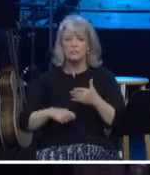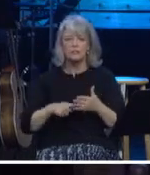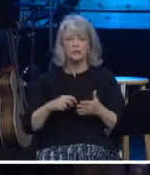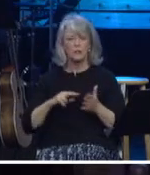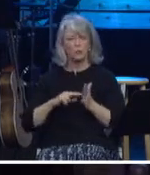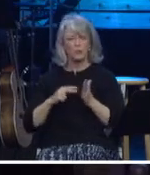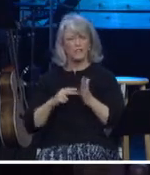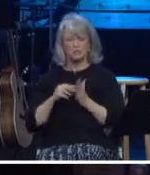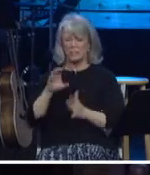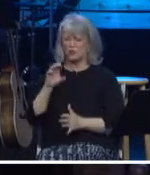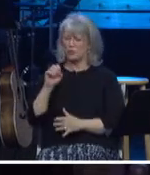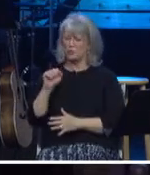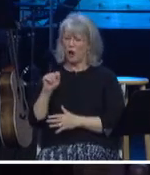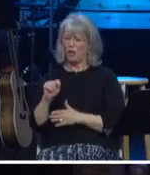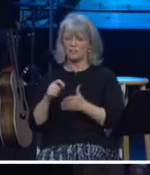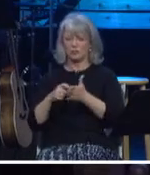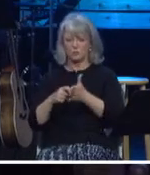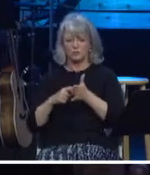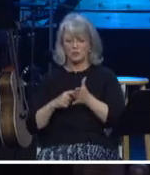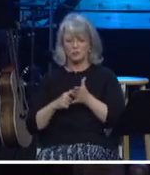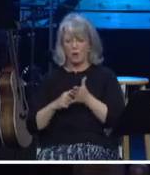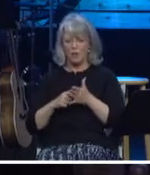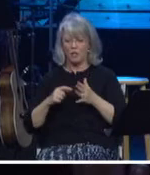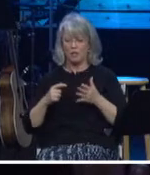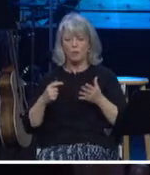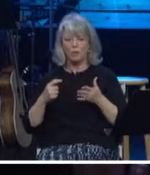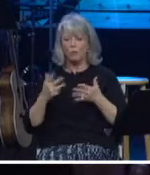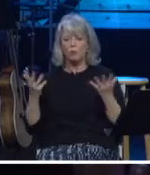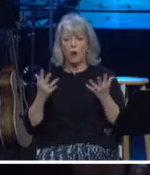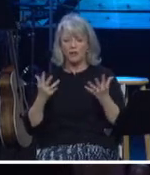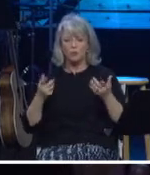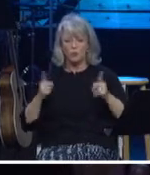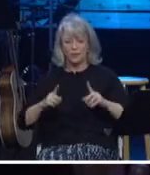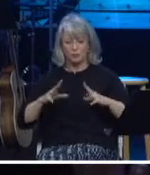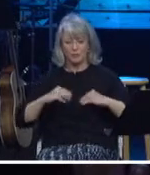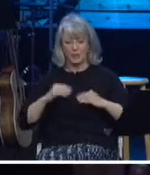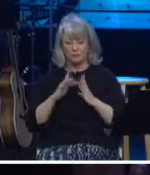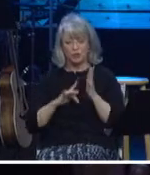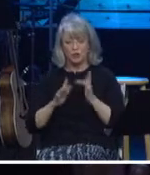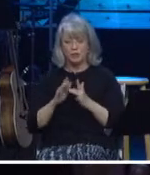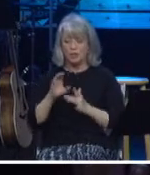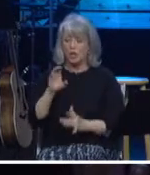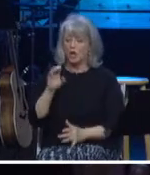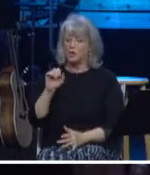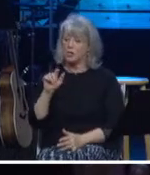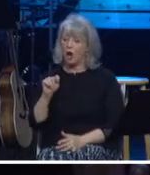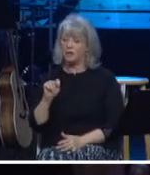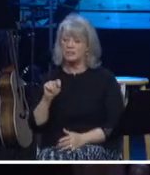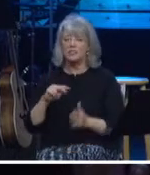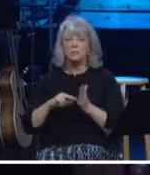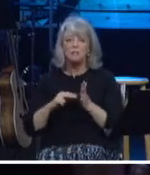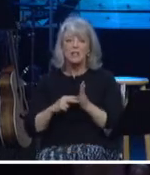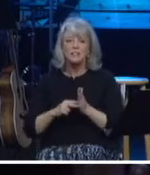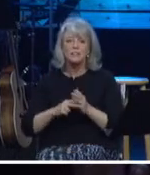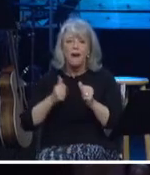cost to come to Jesus? Well, let's put one word on it.